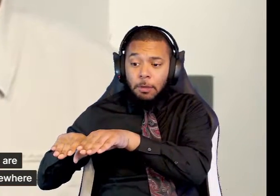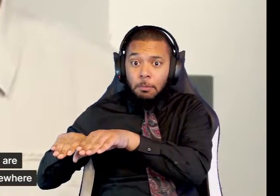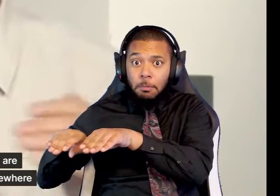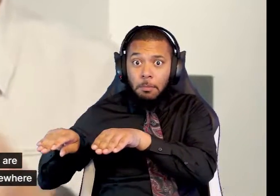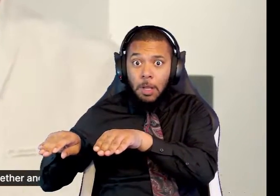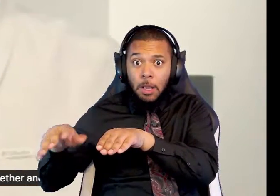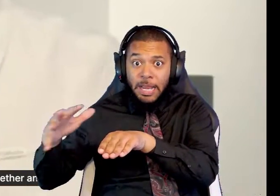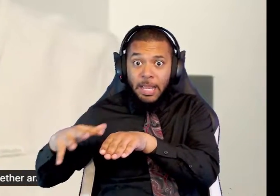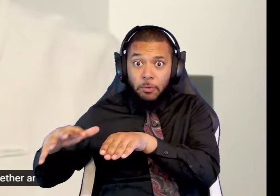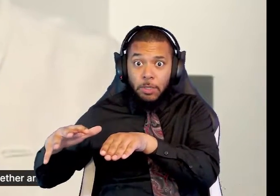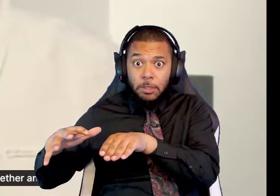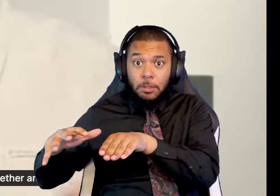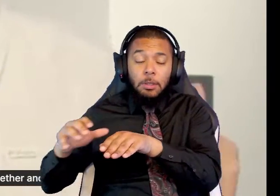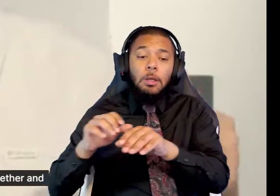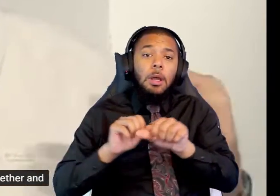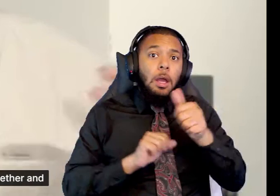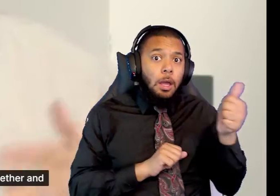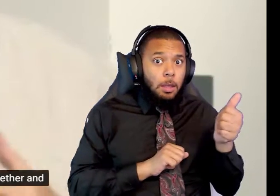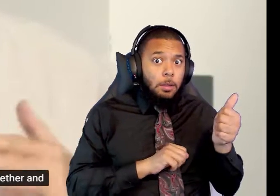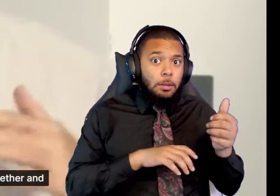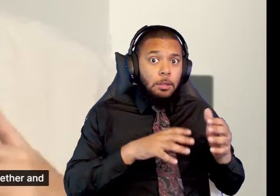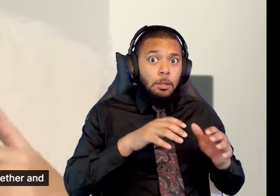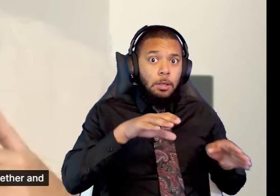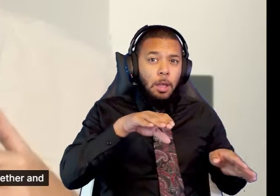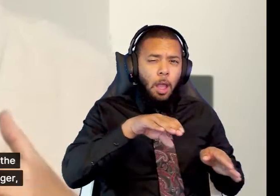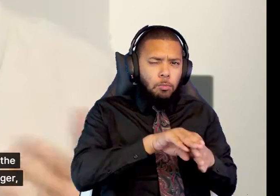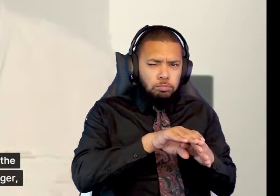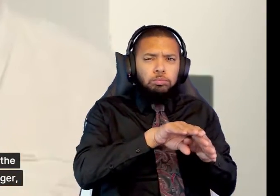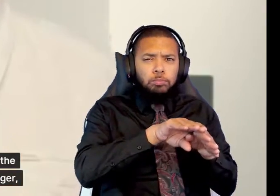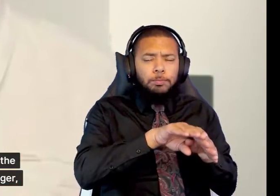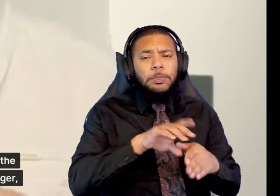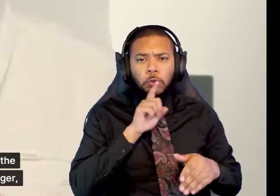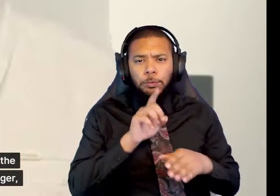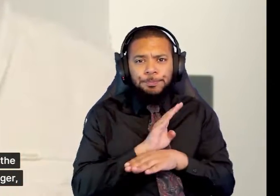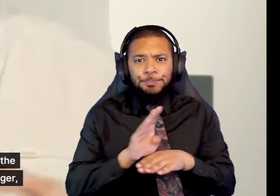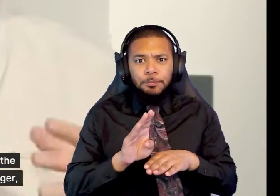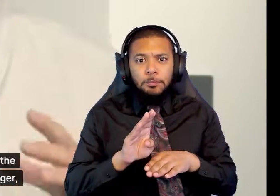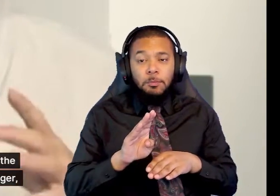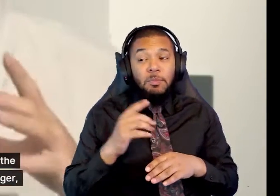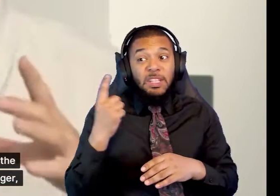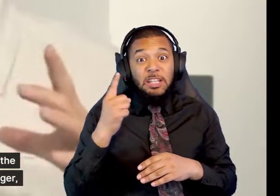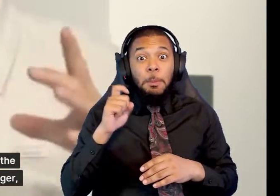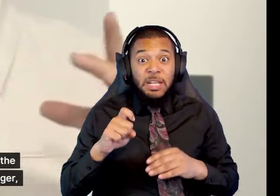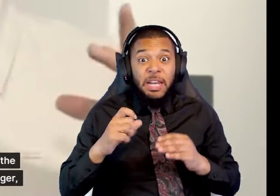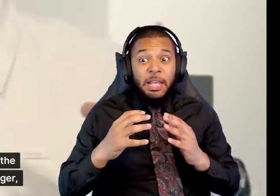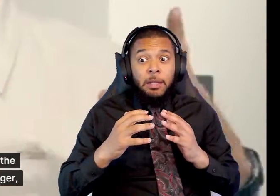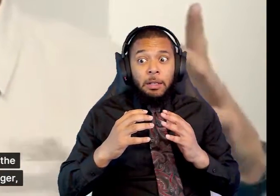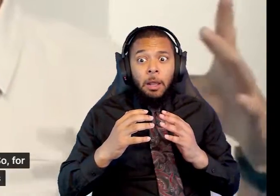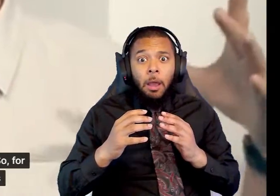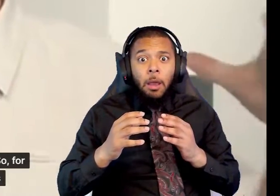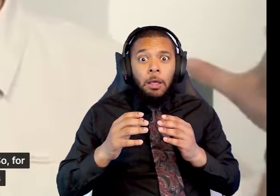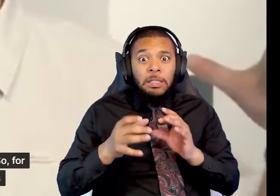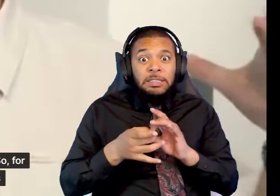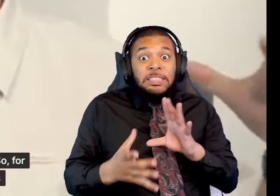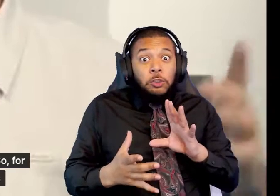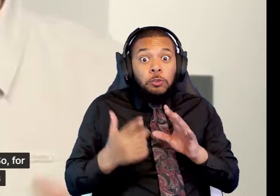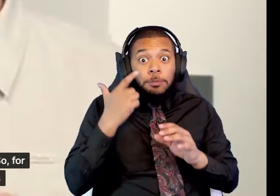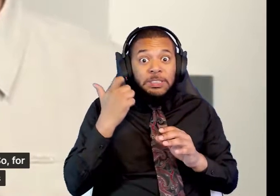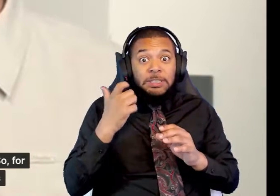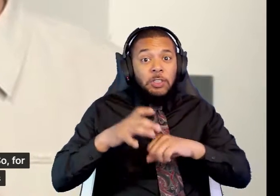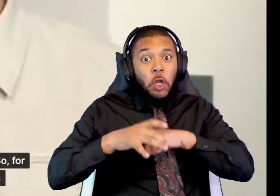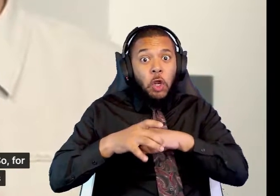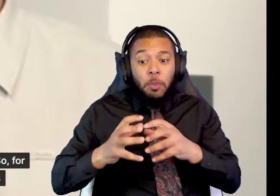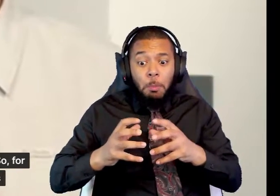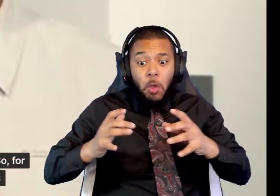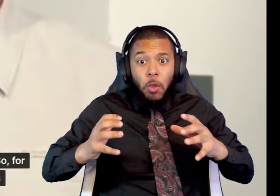apart, then somewhere else on the planet, plates are running together. And something's got to give because the Earth is not getting bigger and bigger and bigger as more